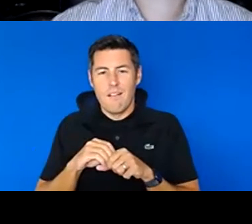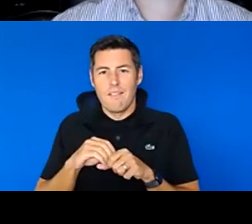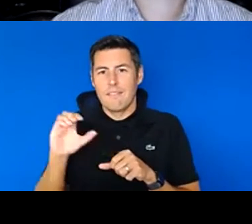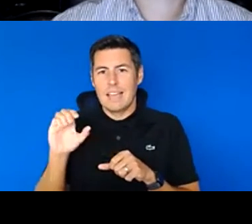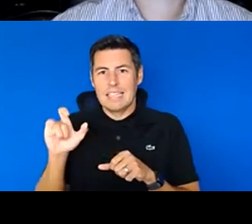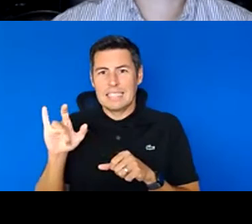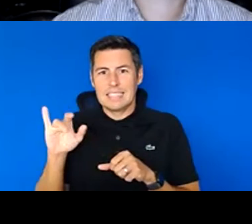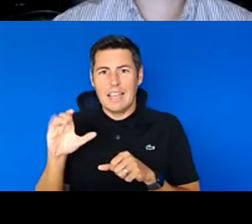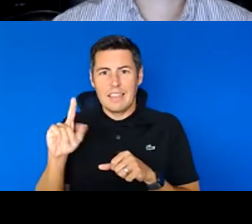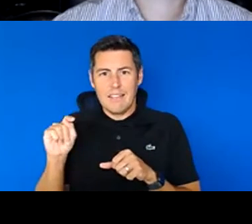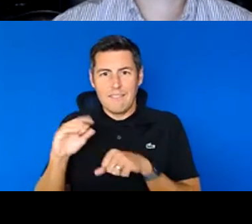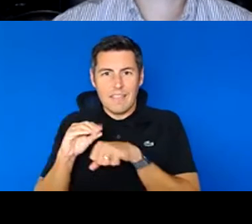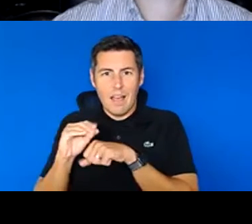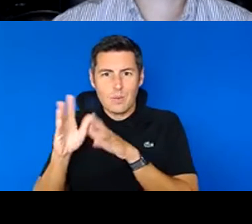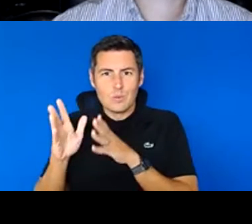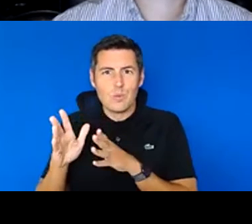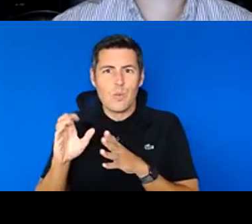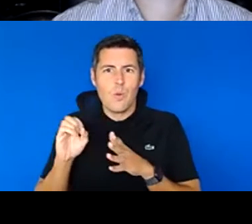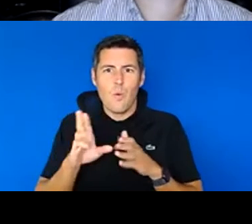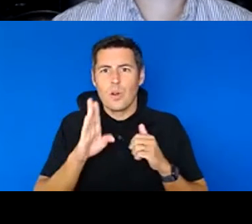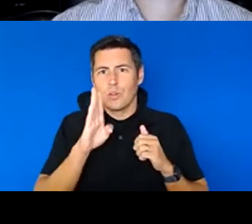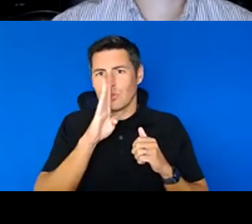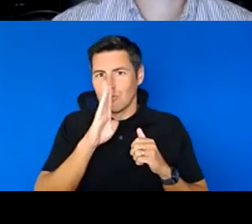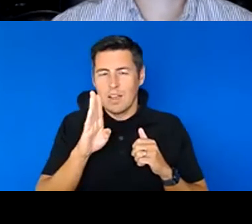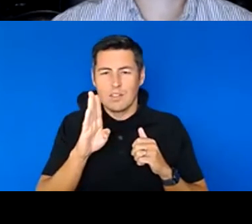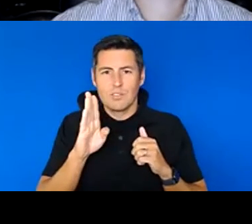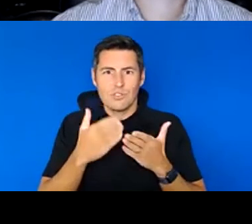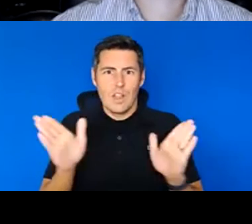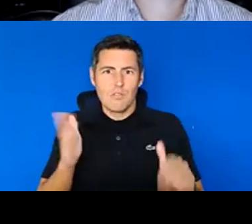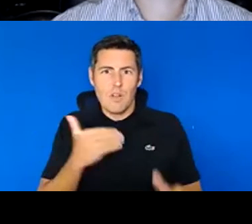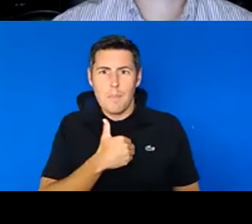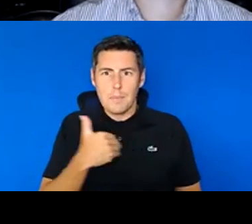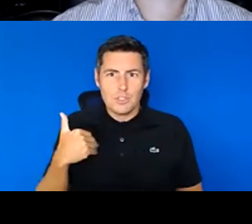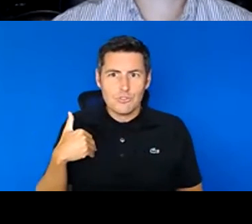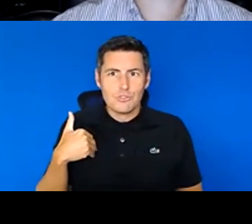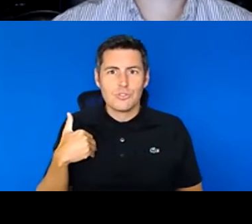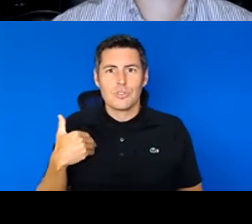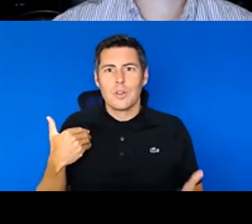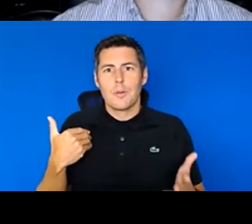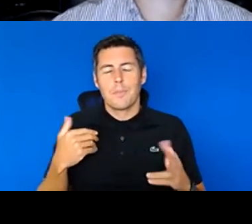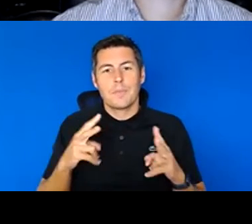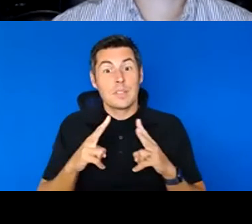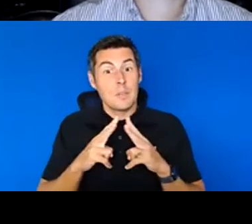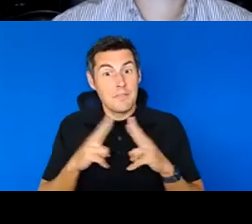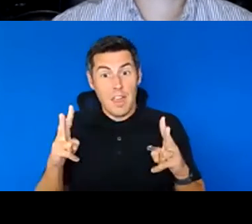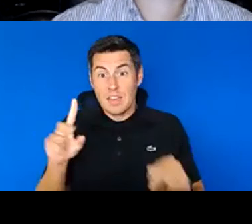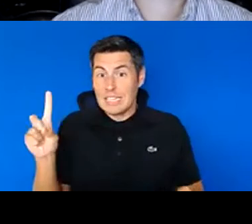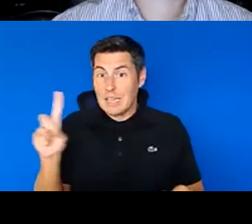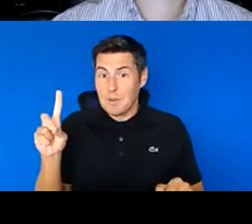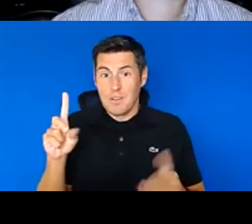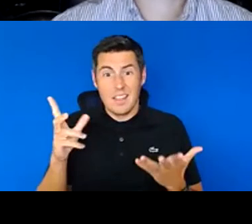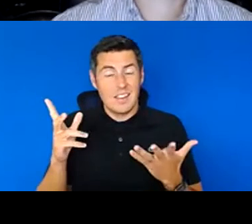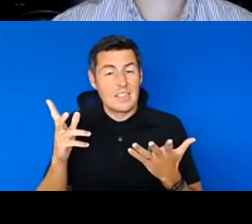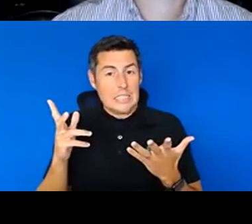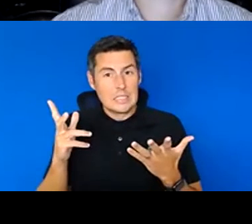So this kind of a decision cannot be dictatorial. It's going to be very, very democratic in nature, but we will be considering a